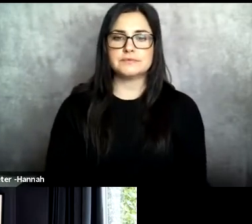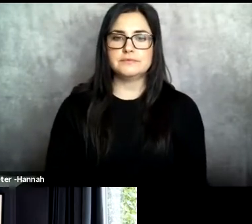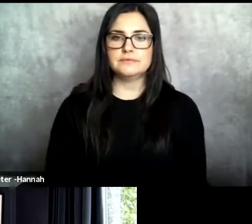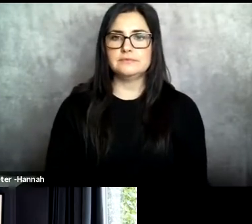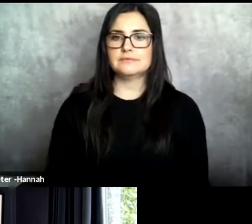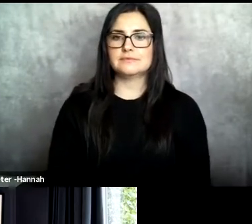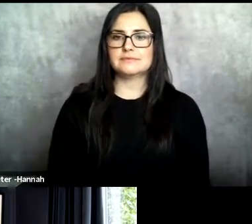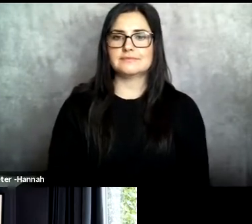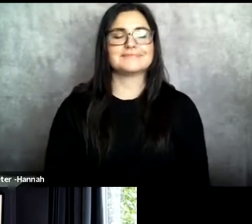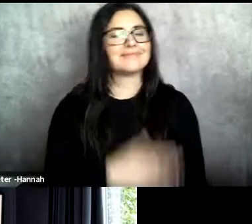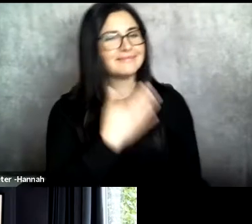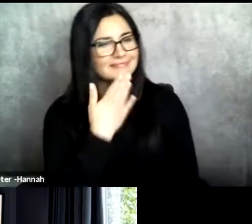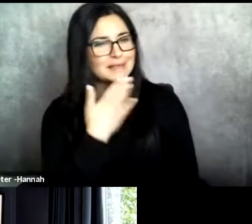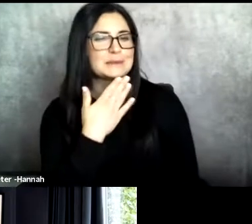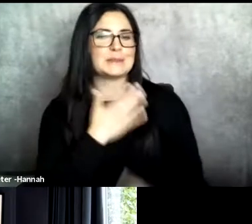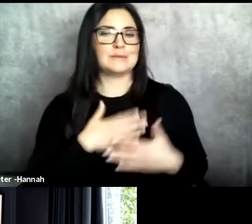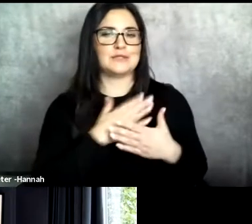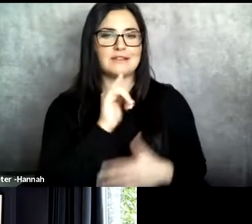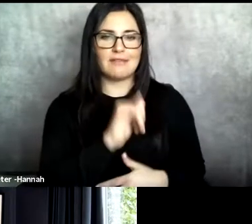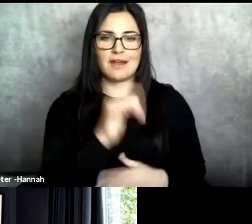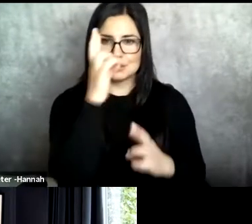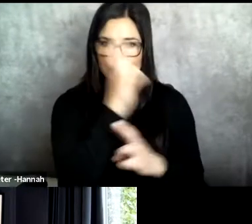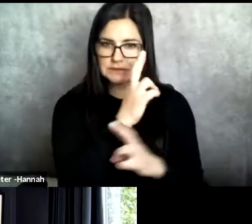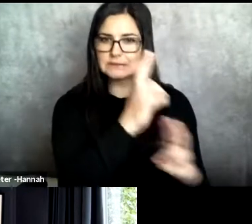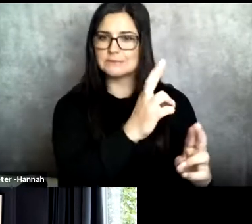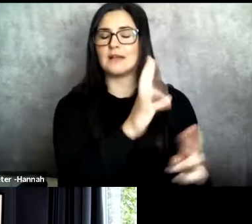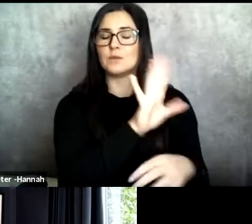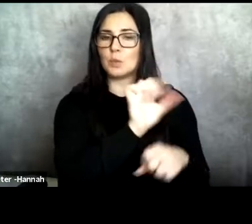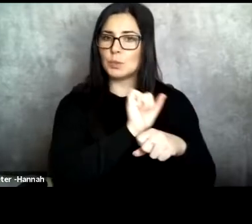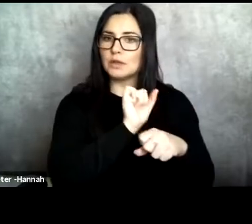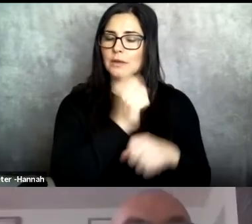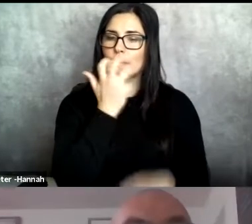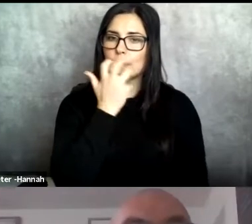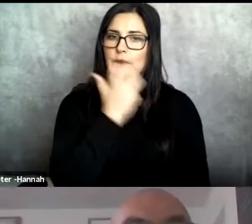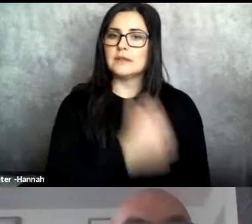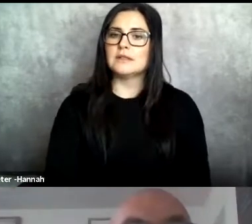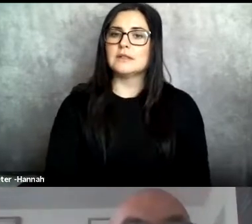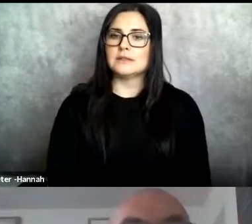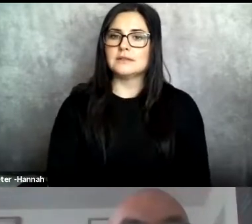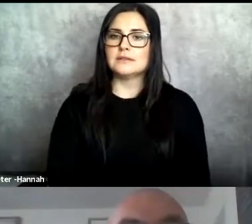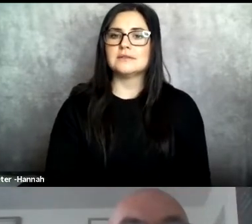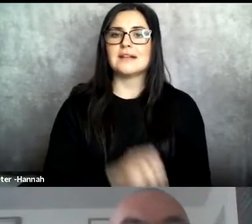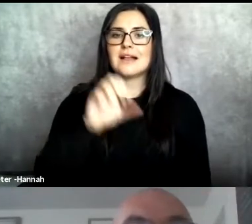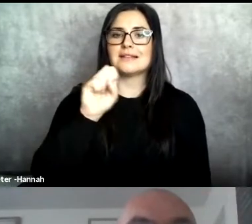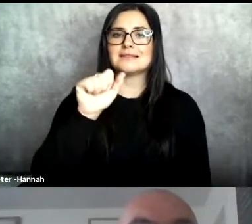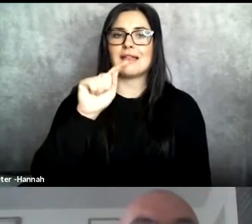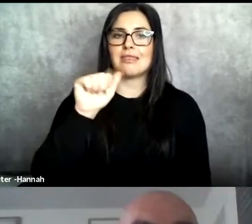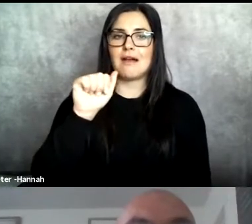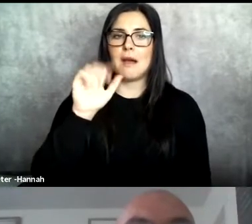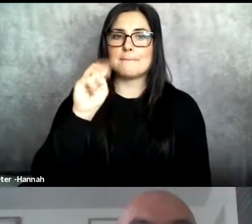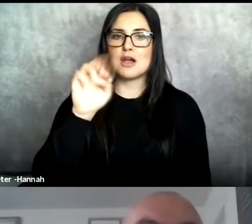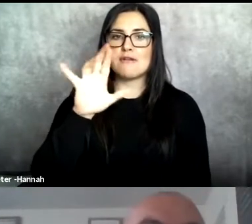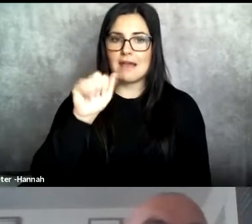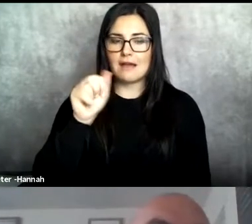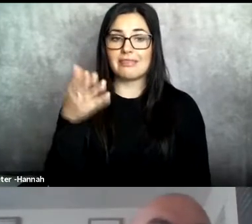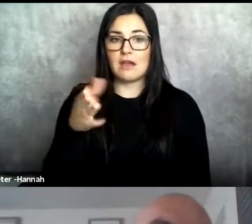Thank you, Cheech. Appreciate it, man. And respect all the work that you're doing out there in Santa Maria and at Allen Hancock College, man.